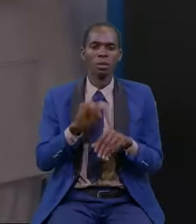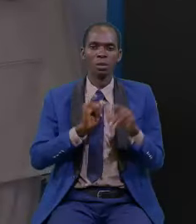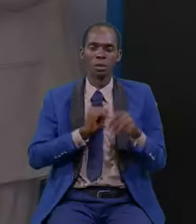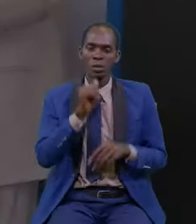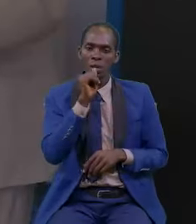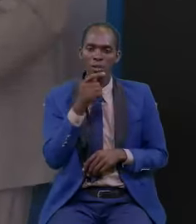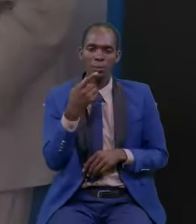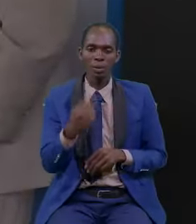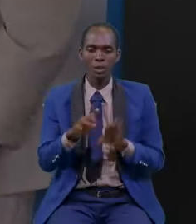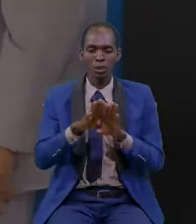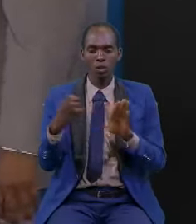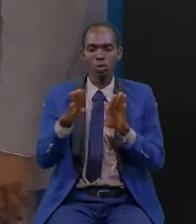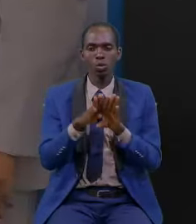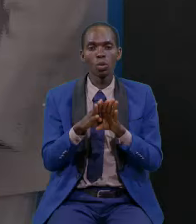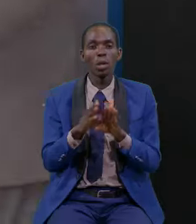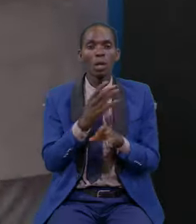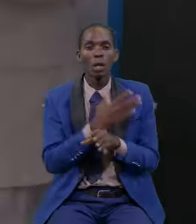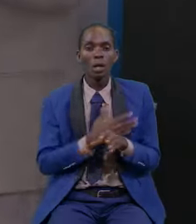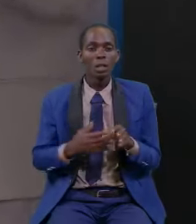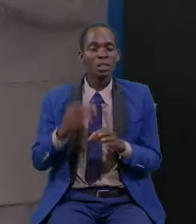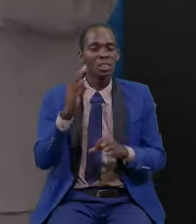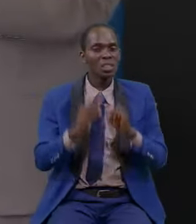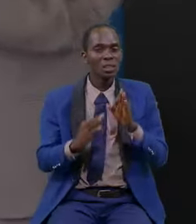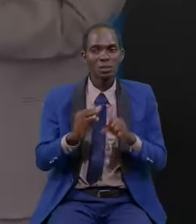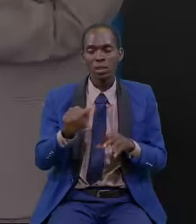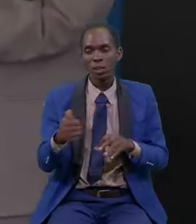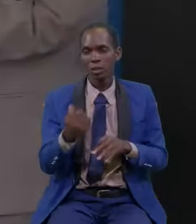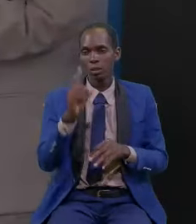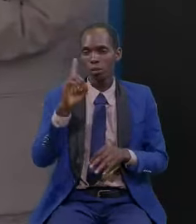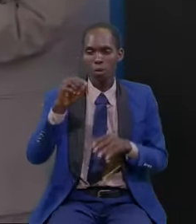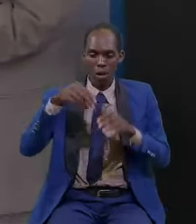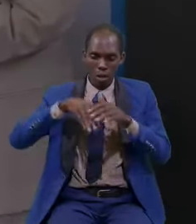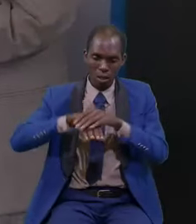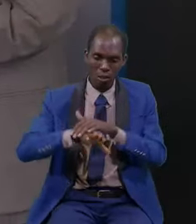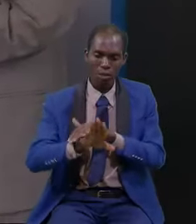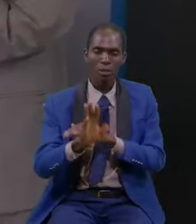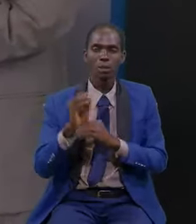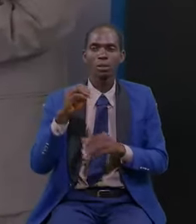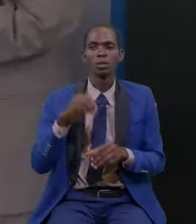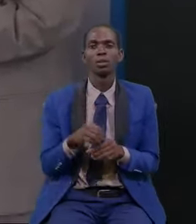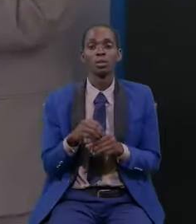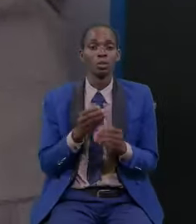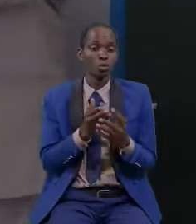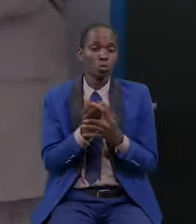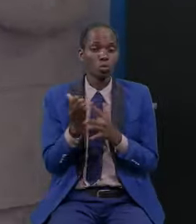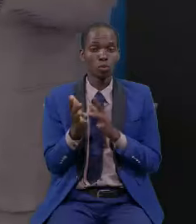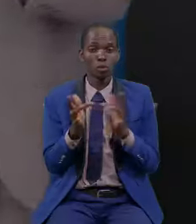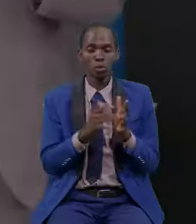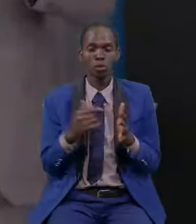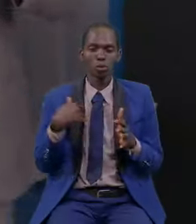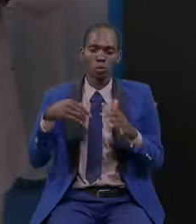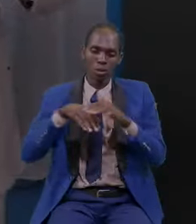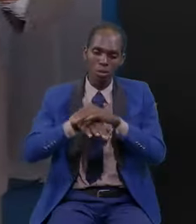if any man enter in, it's through him we enter into the presence of